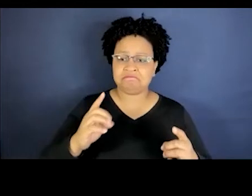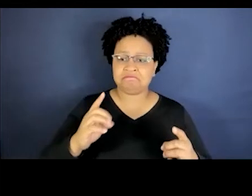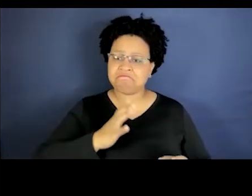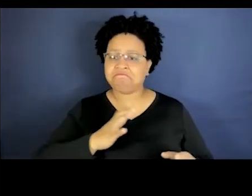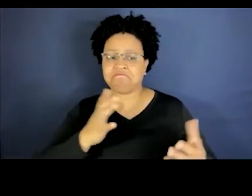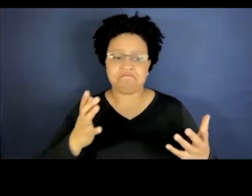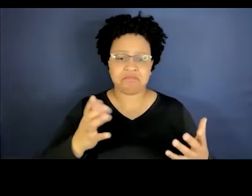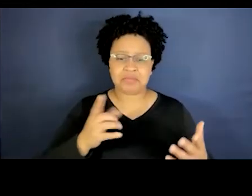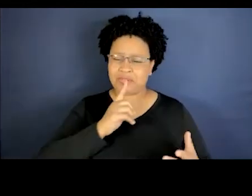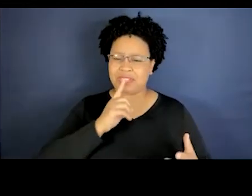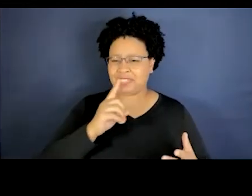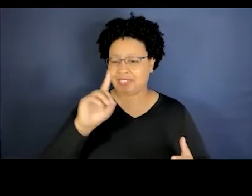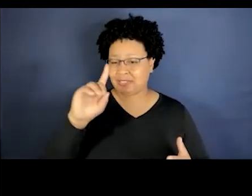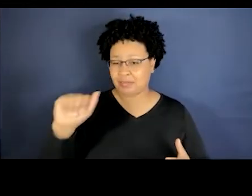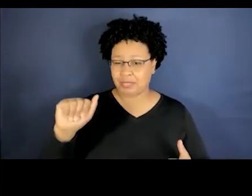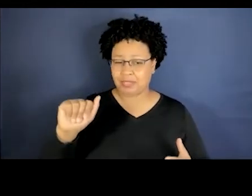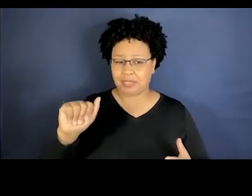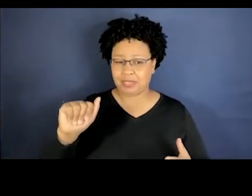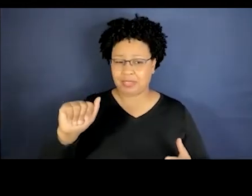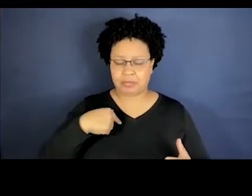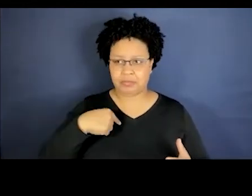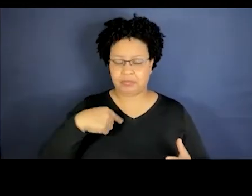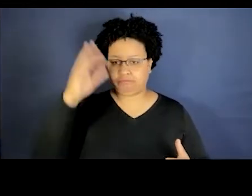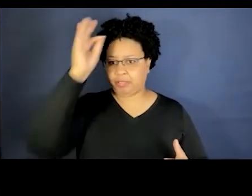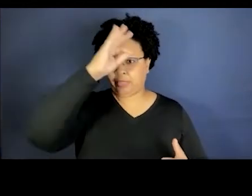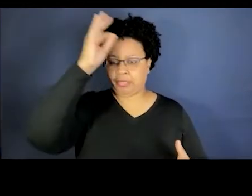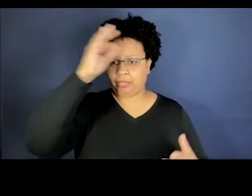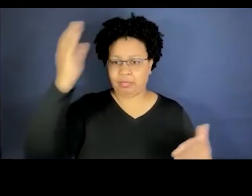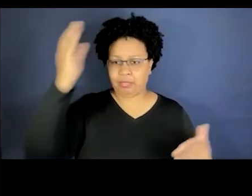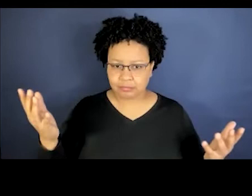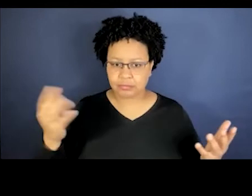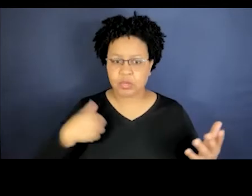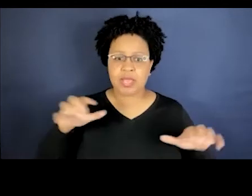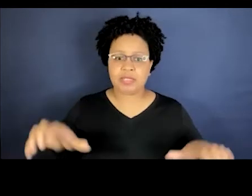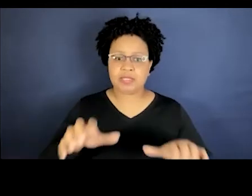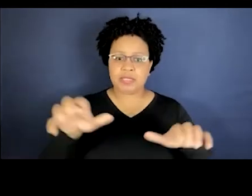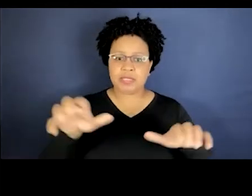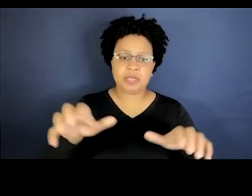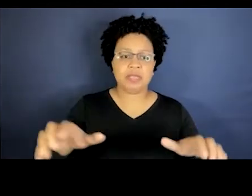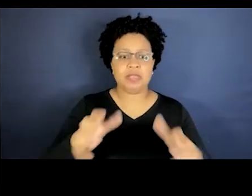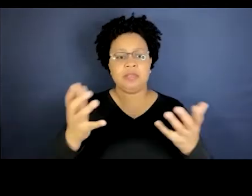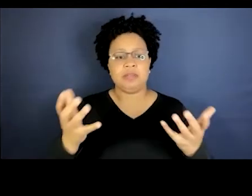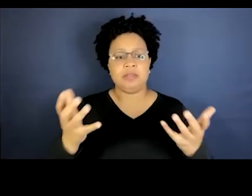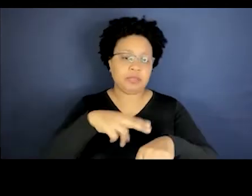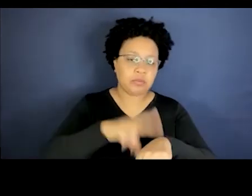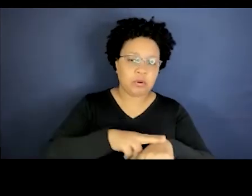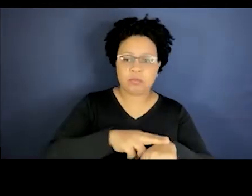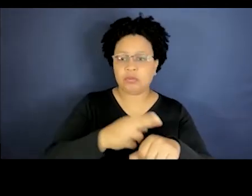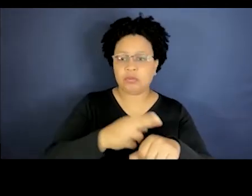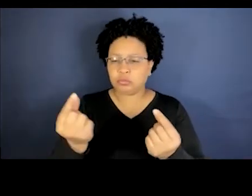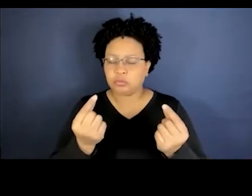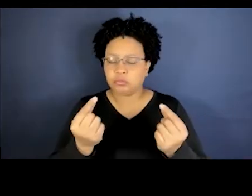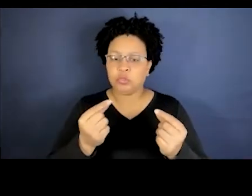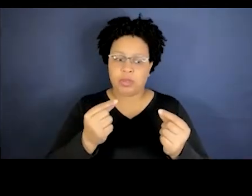I was absolutely ignorant. So I did what I normally do when I don't know anything. I started reading books and